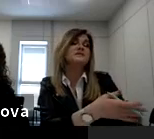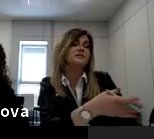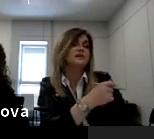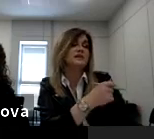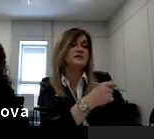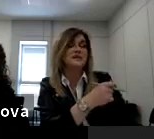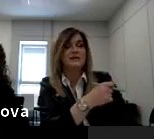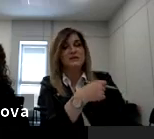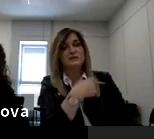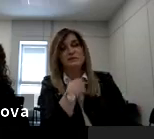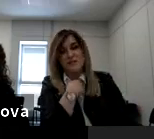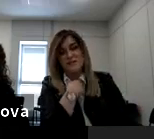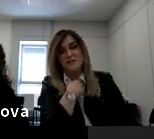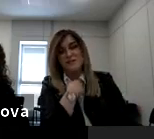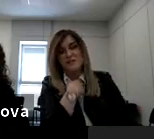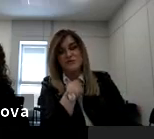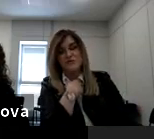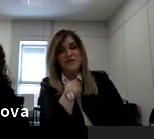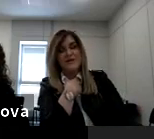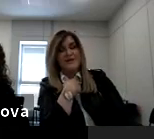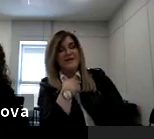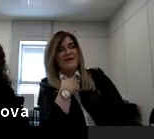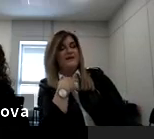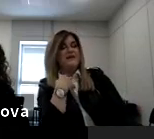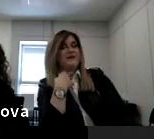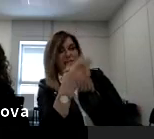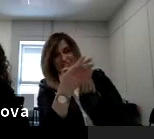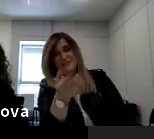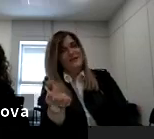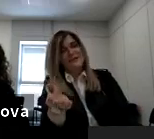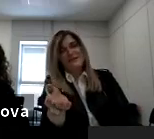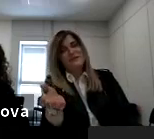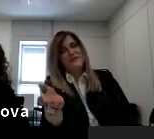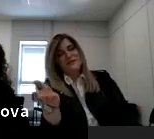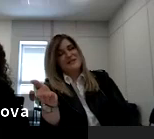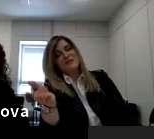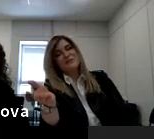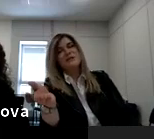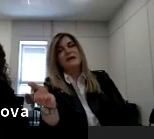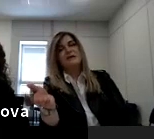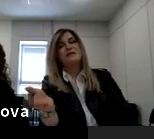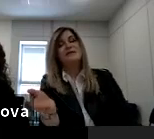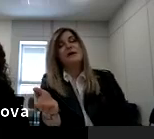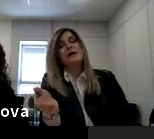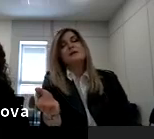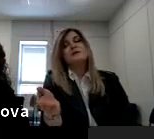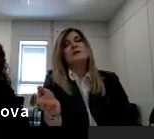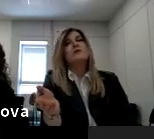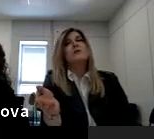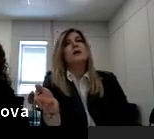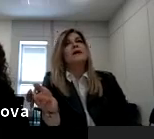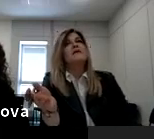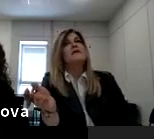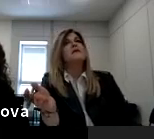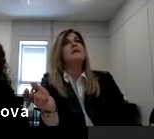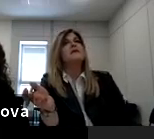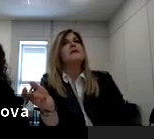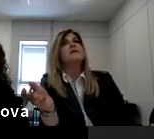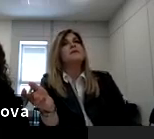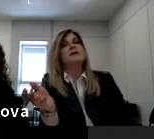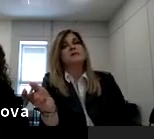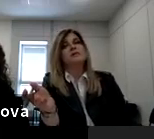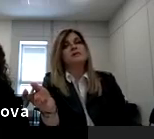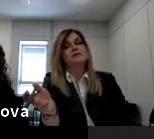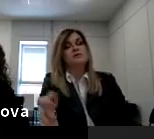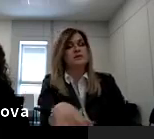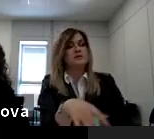moved to the next year, but for us as a manufacturer, that means the same, it was cancelled. So I think we